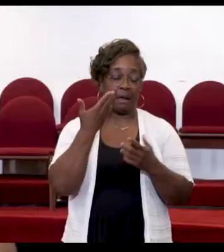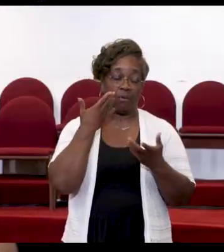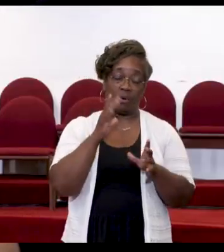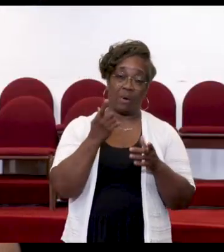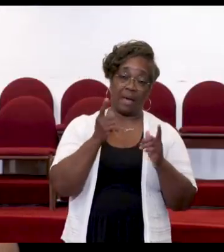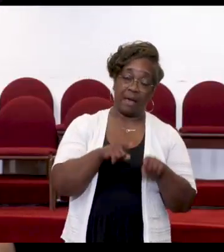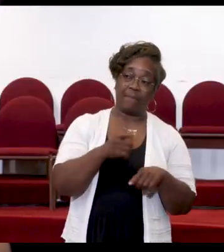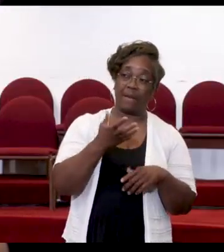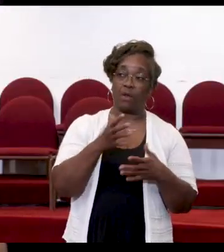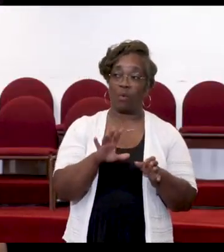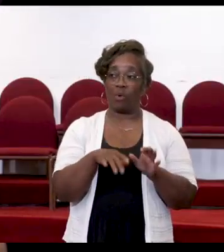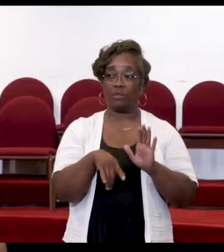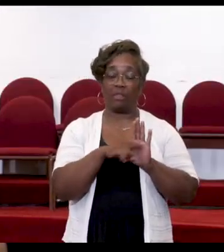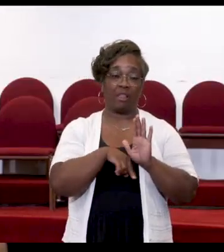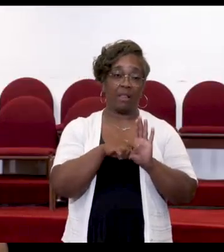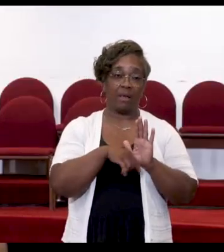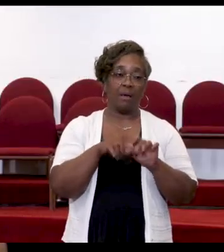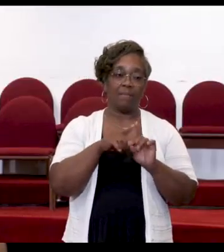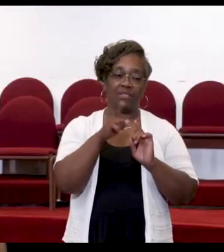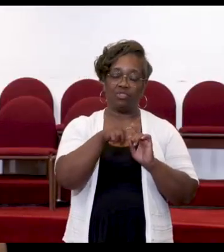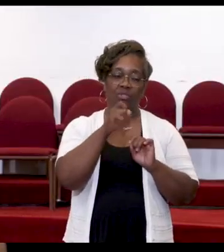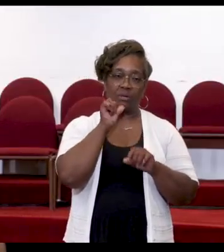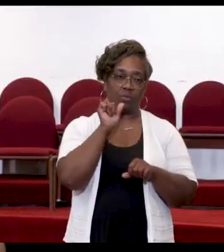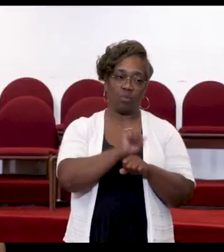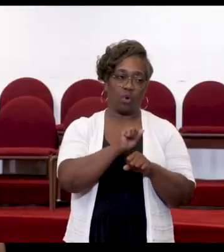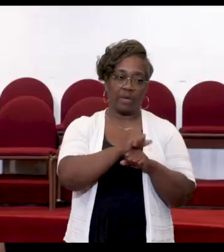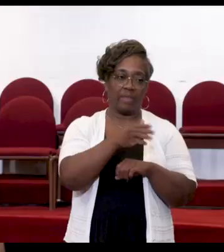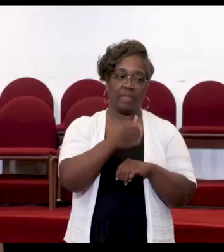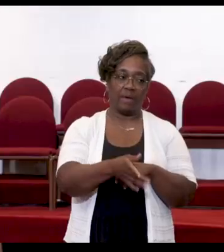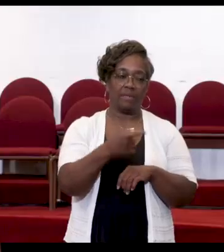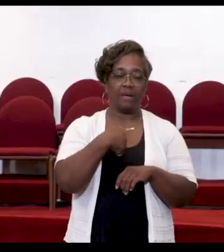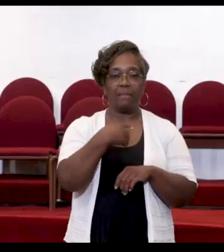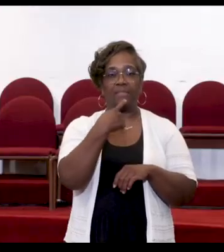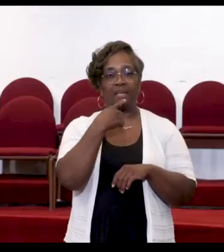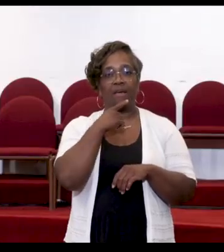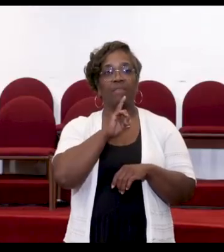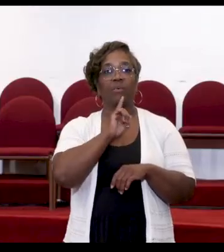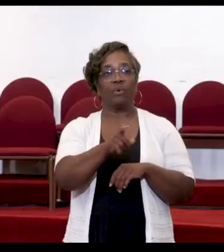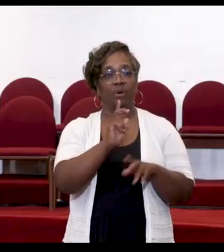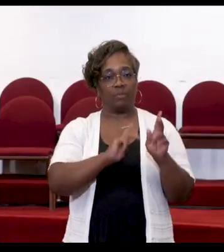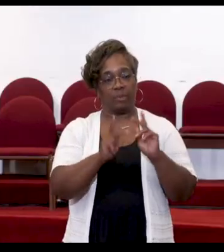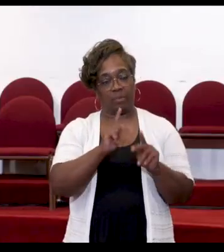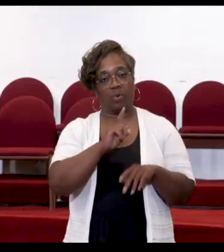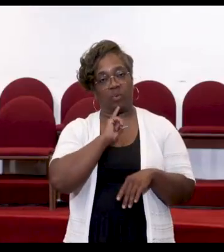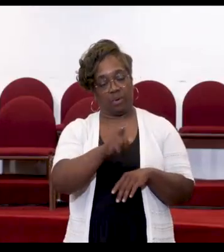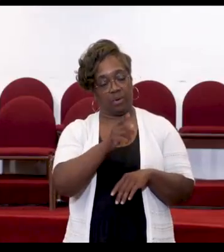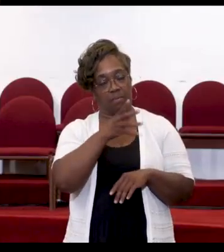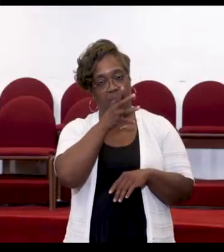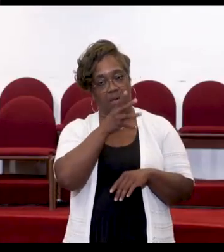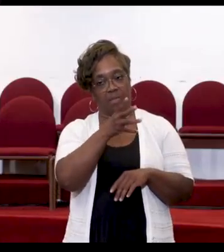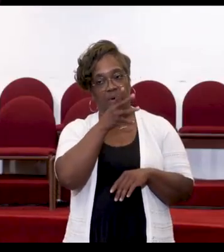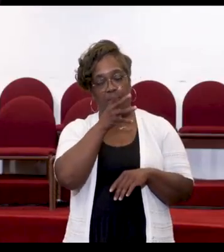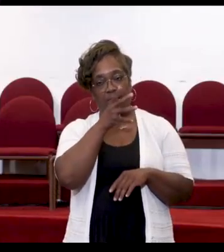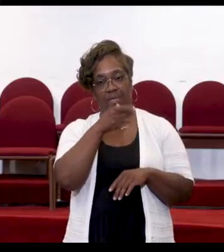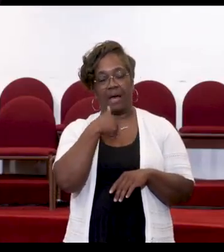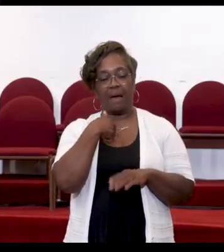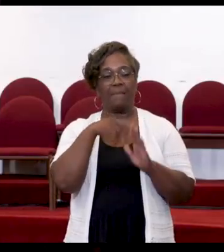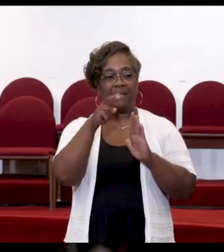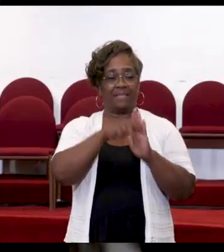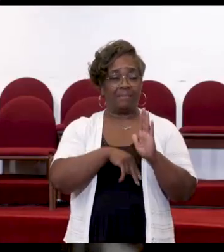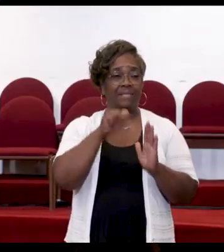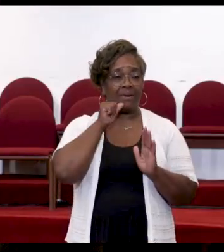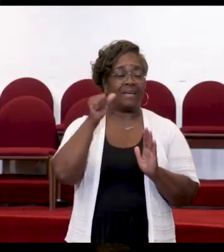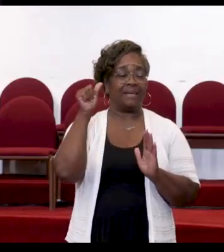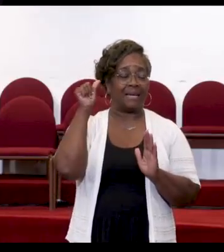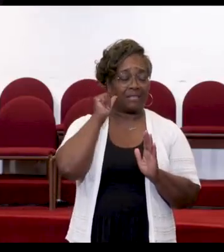on blast, but she is no longer there. So what I am telling you, the real people, the real mothers, I'm at the cemetery